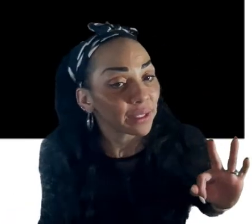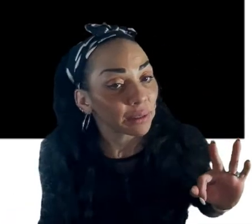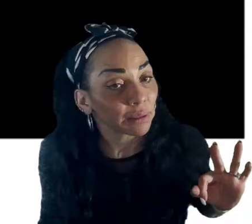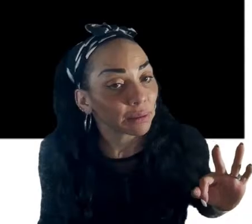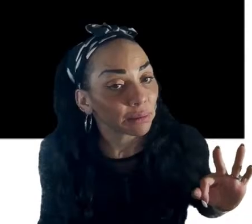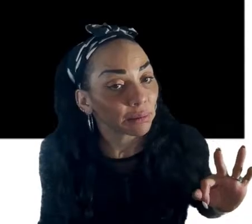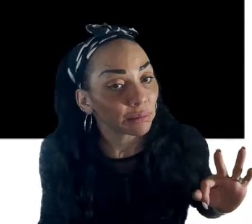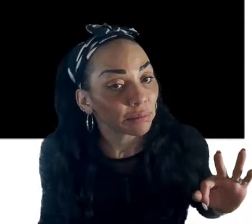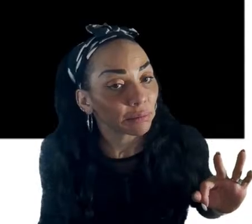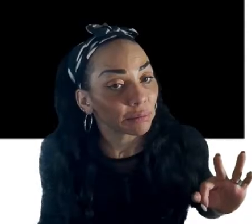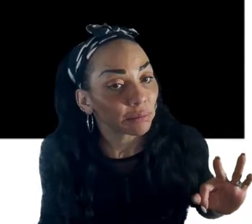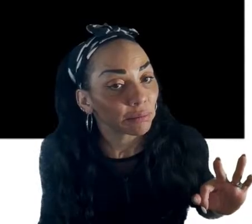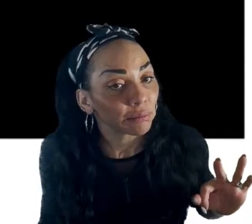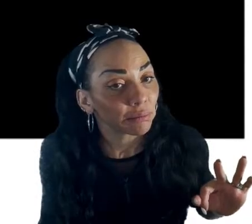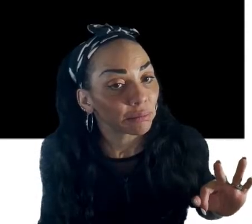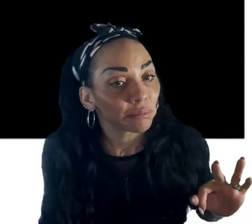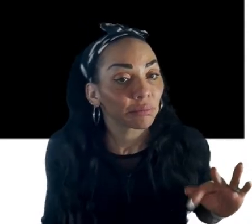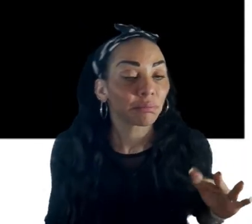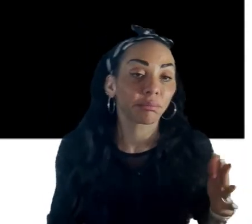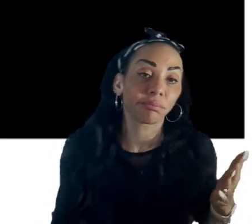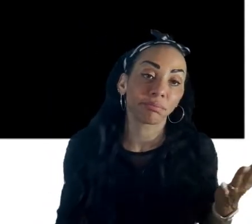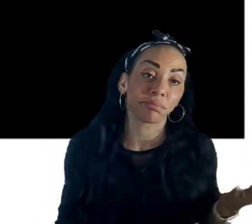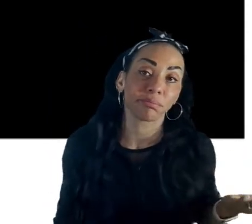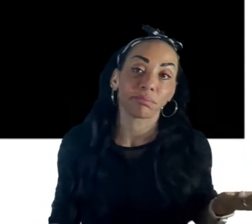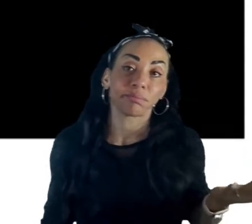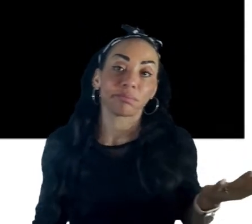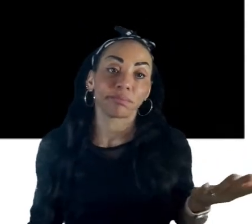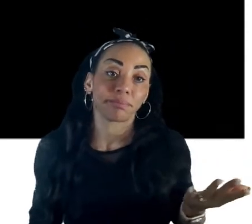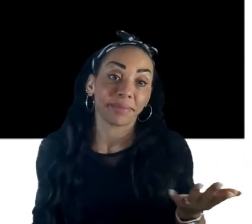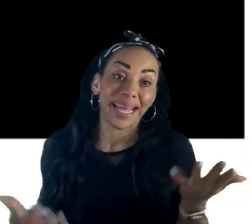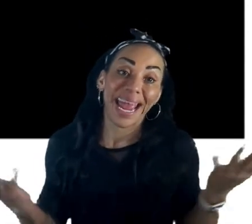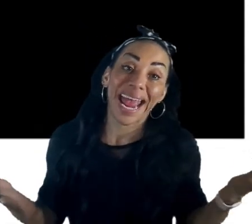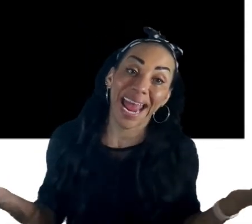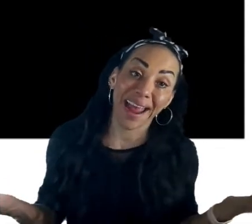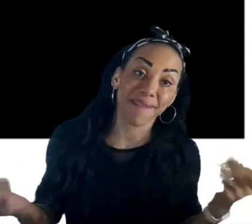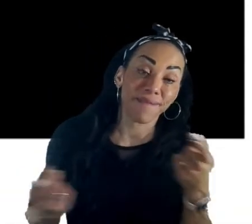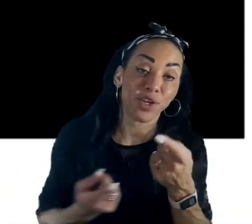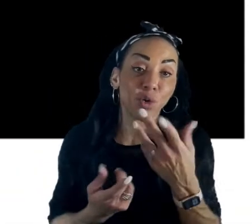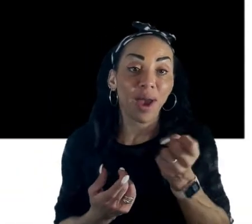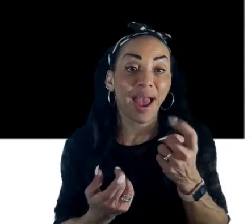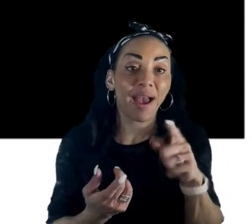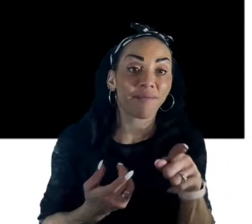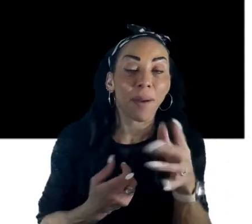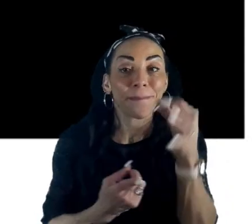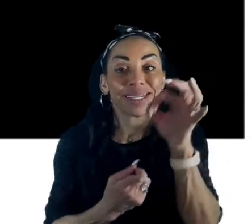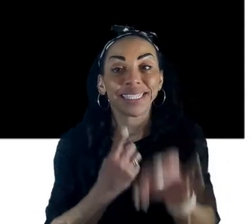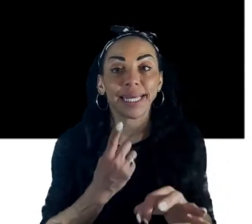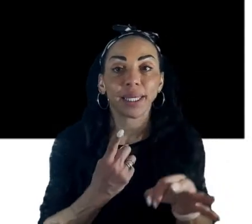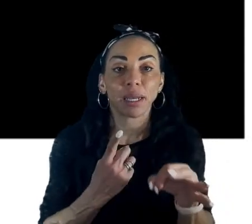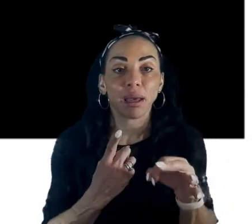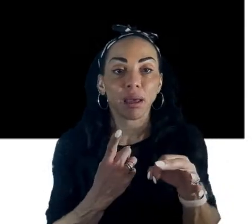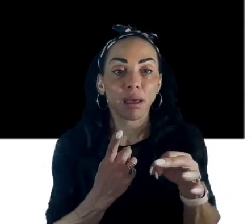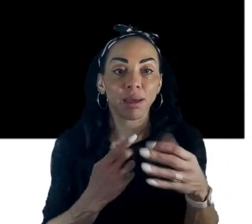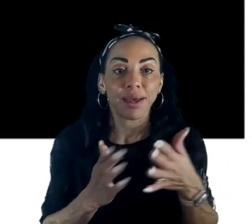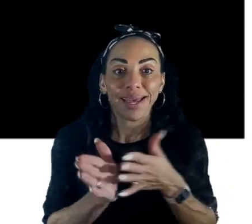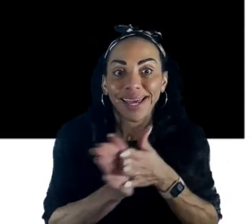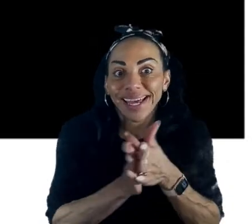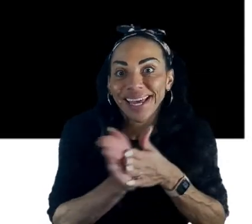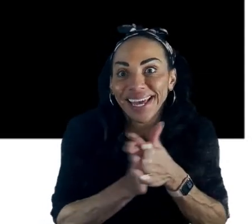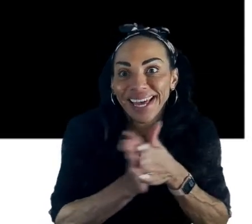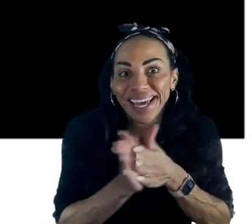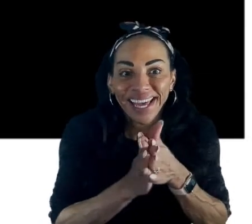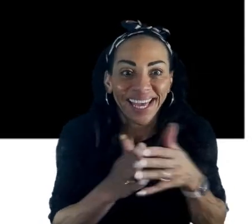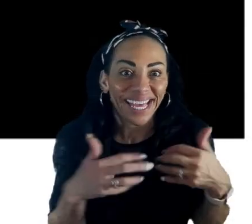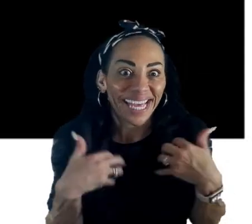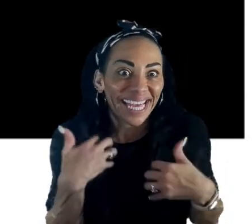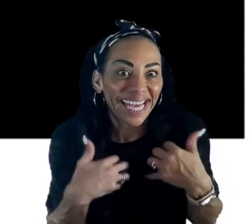be exactly what you want if you have a particular kink or fetish. You know, like, you can find it there no matter what